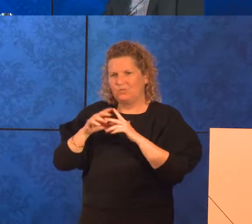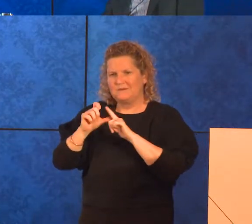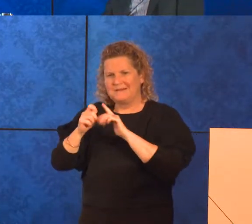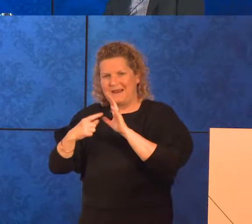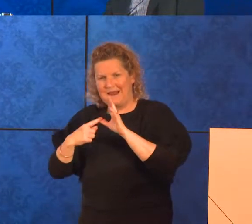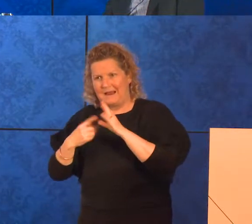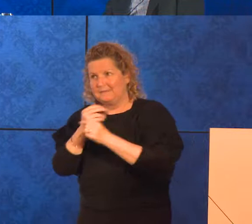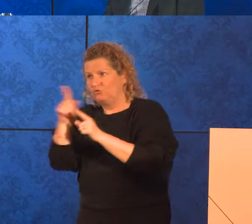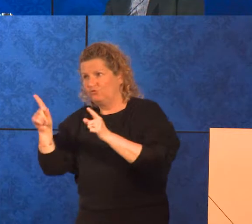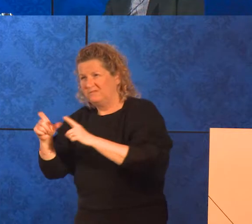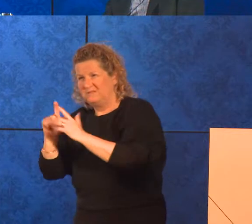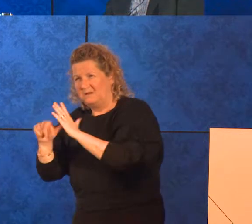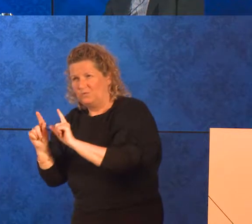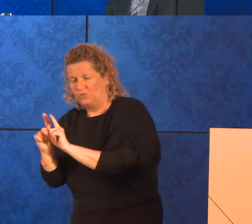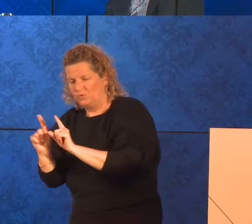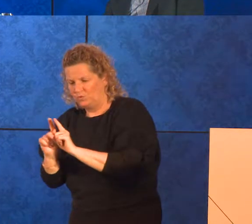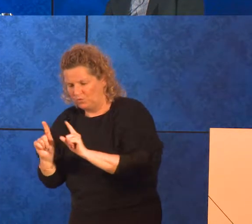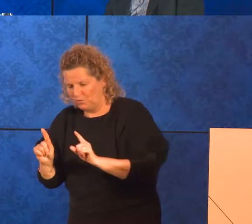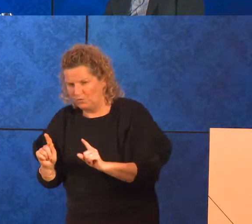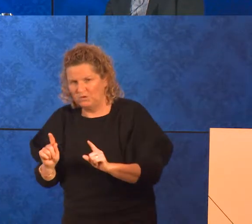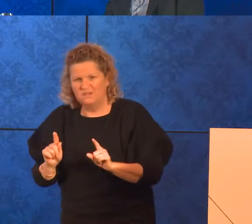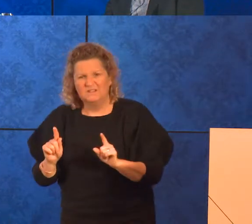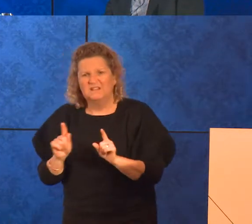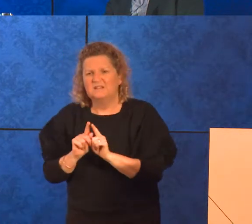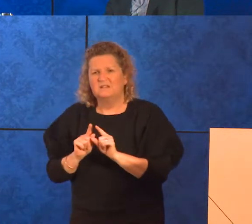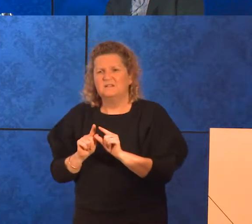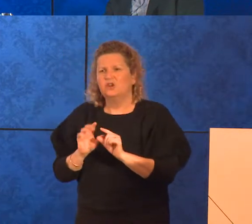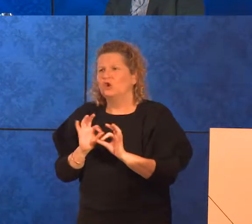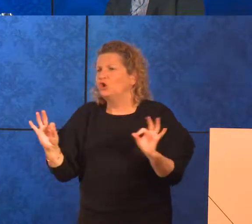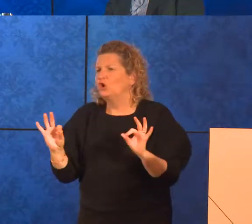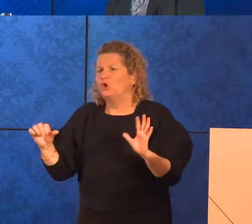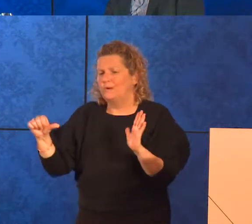here as well, we're doing all of this on the smell of an oily rag. We're